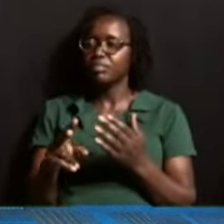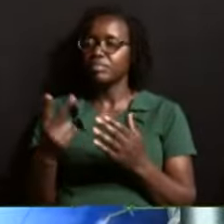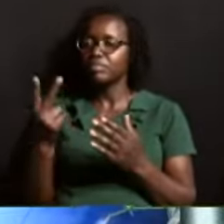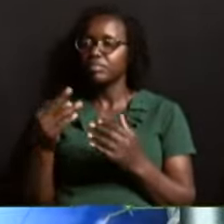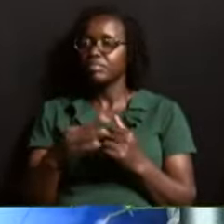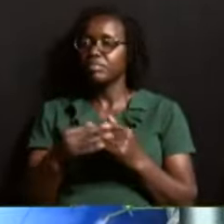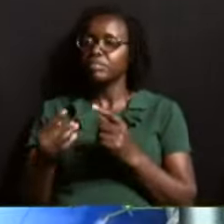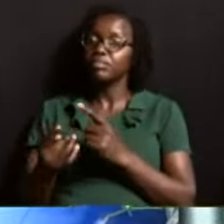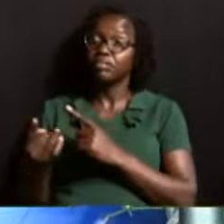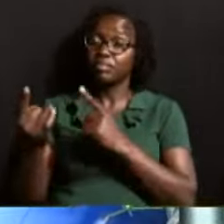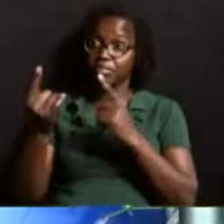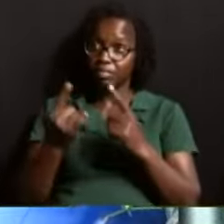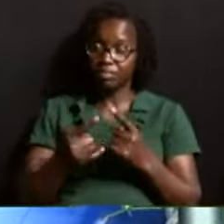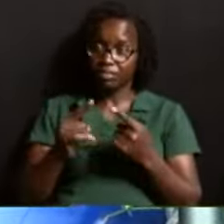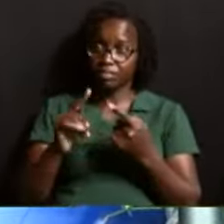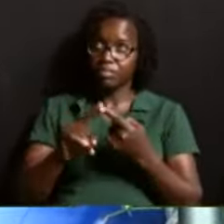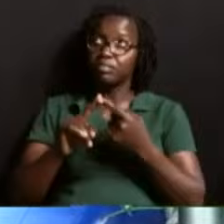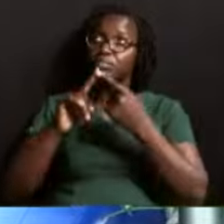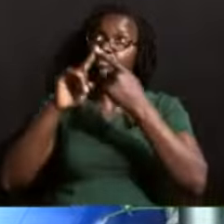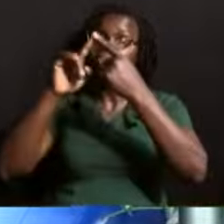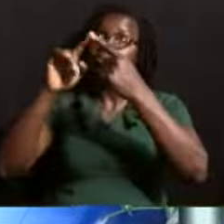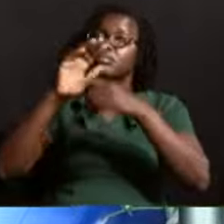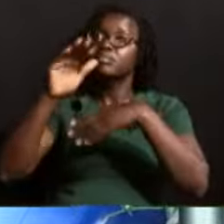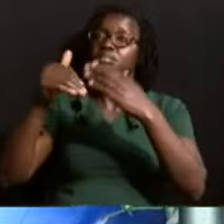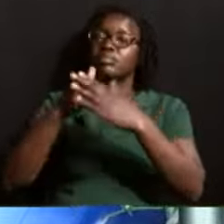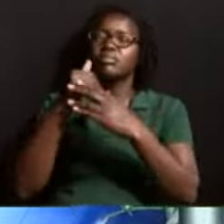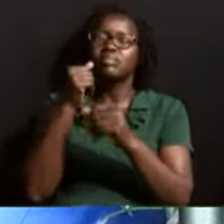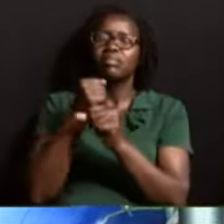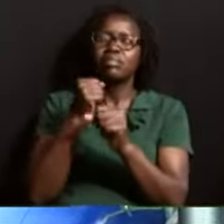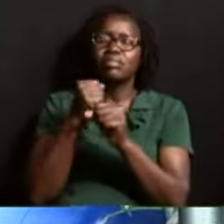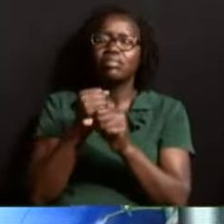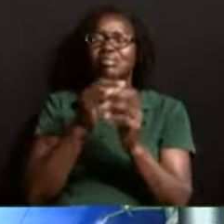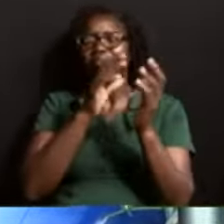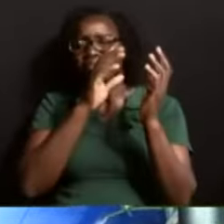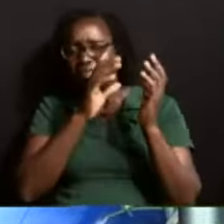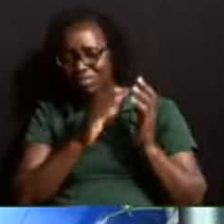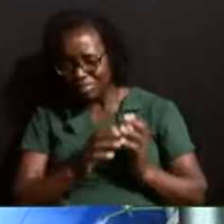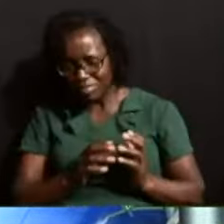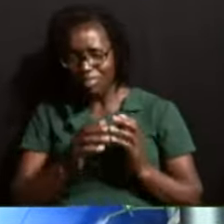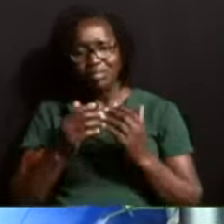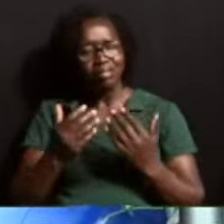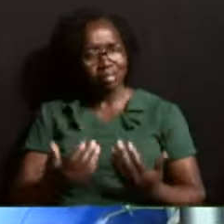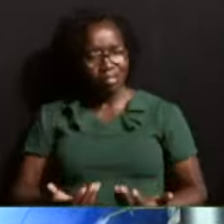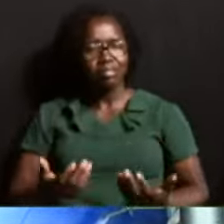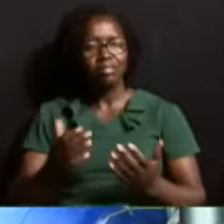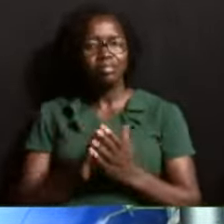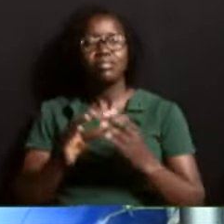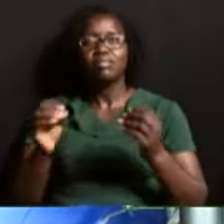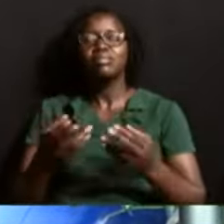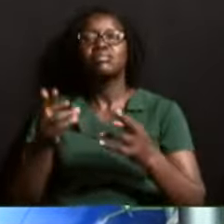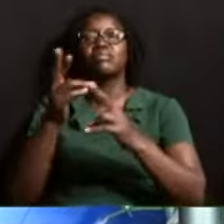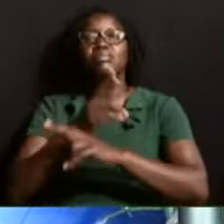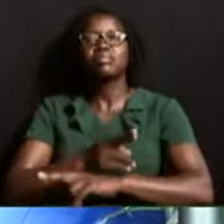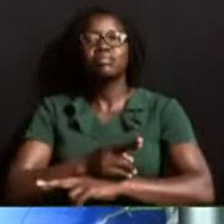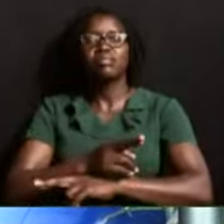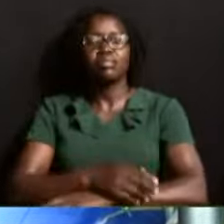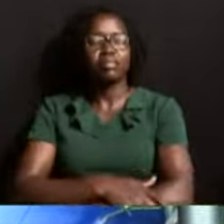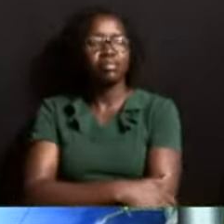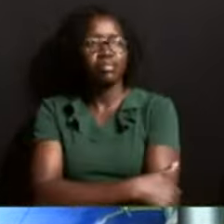come unto me, O ye that labor and are heavy laden, and I will give you